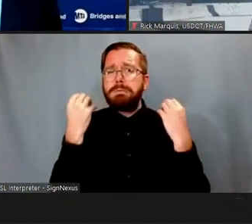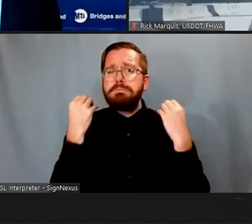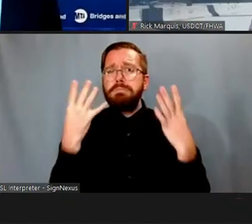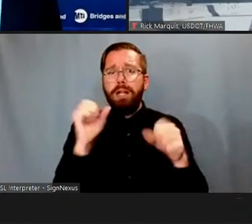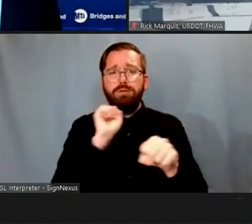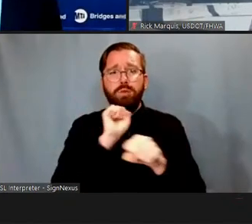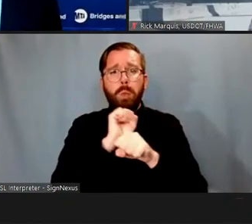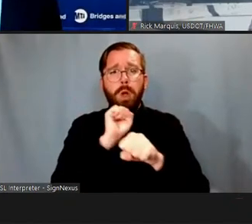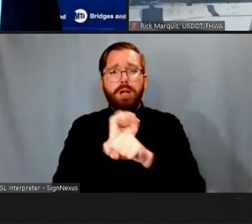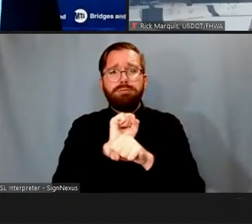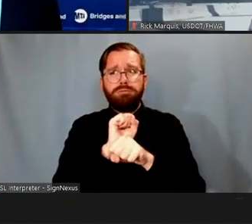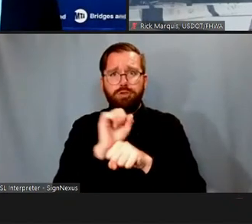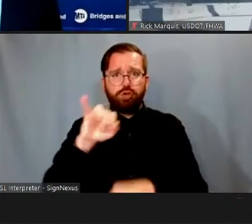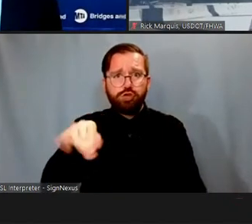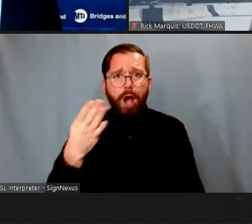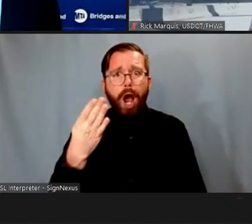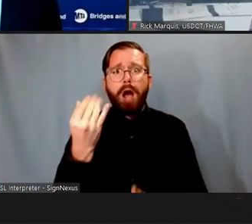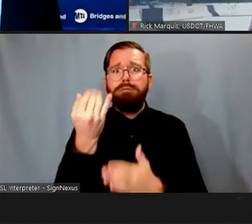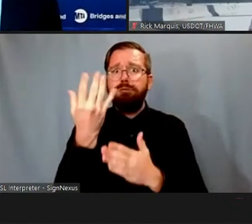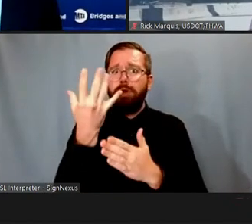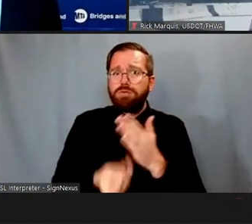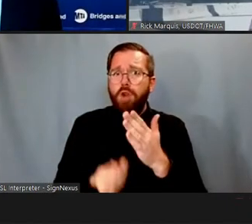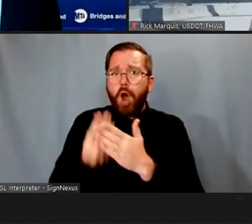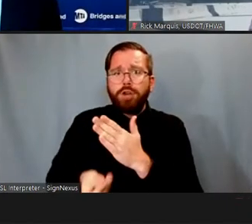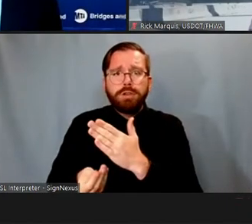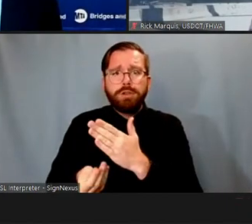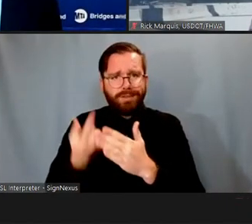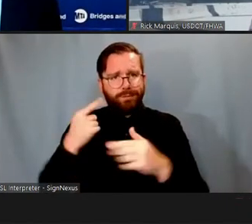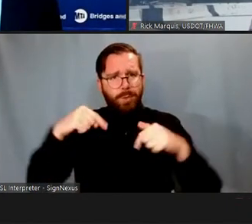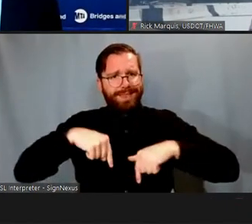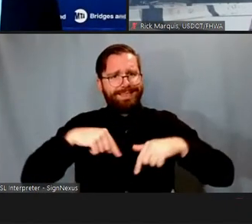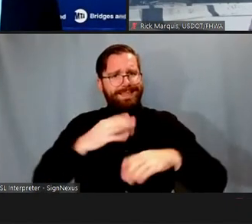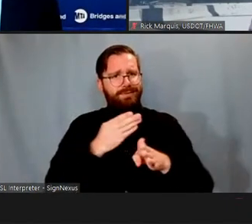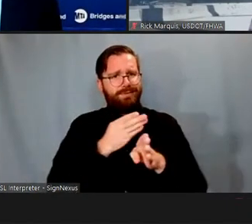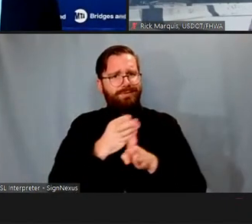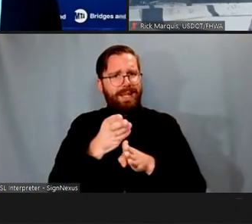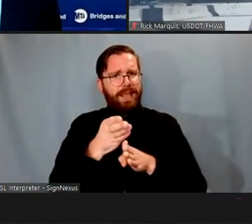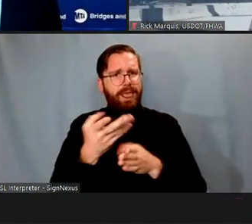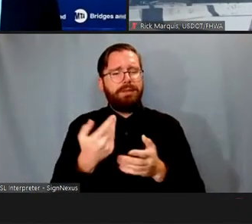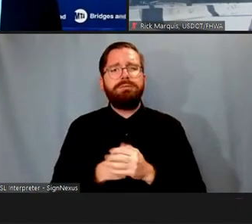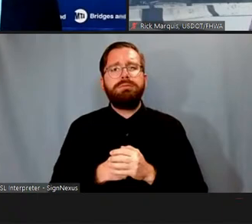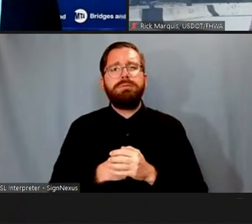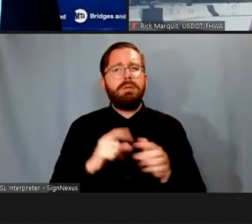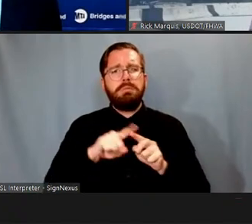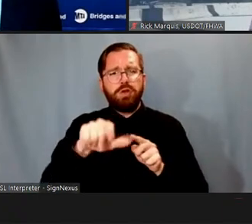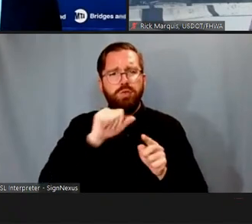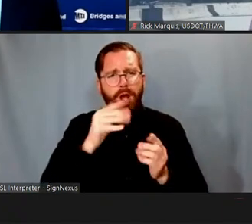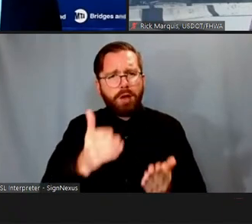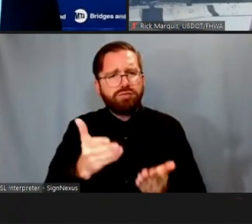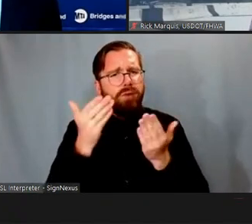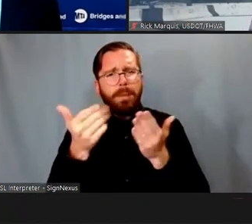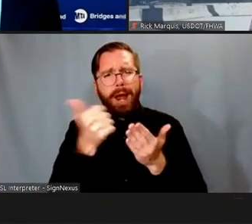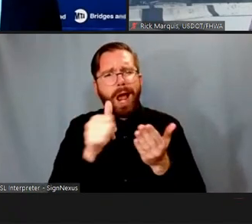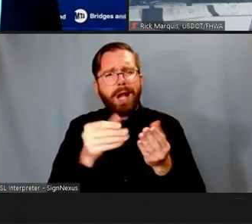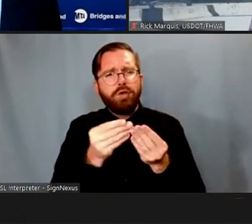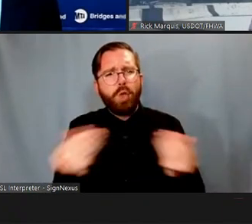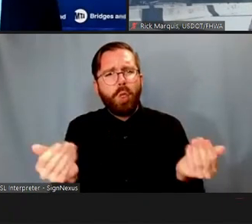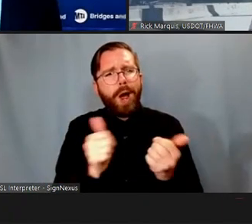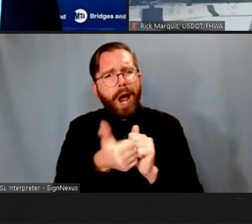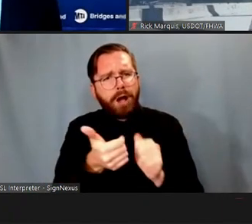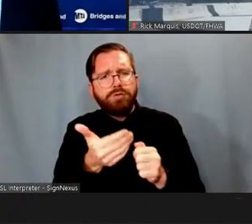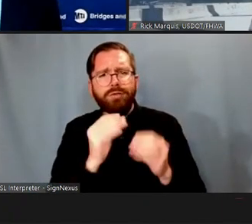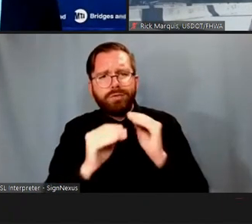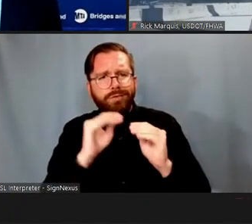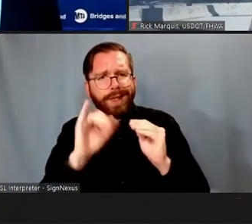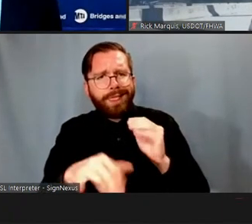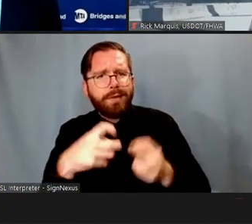and yet you have not recommended exemptions for drivers in all of these scenarios you know you're